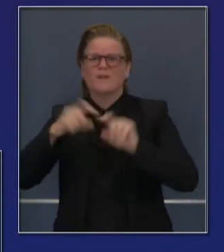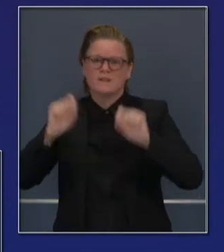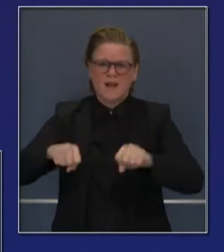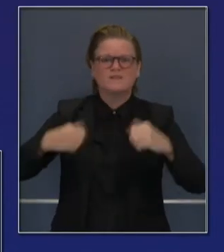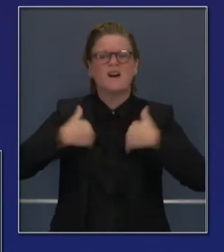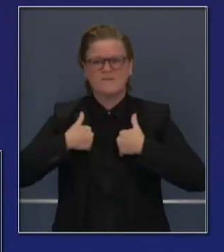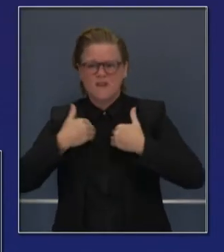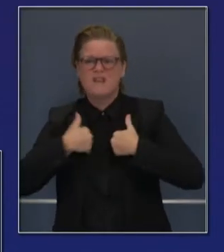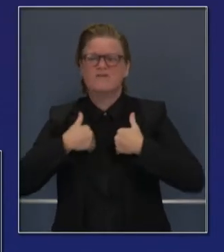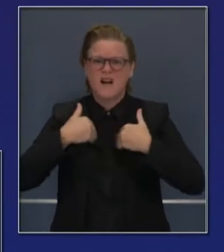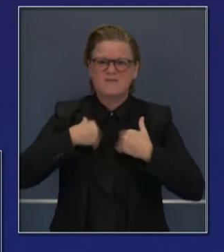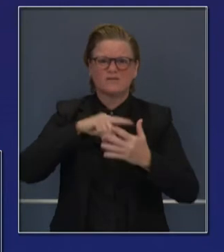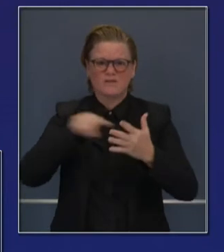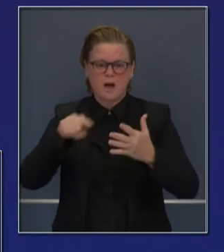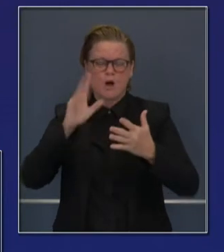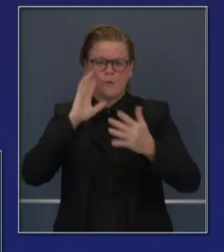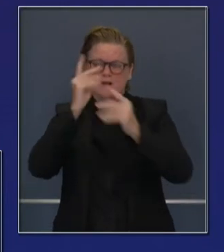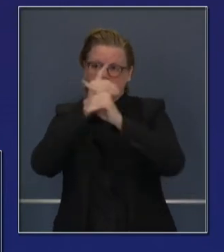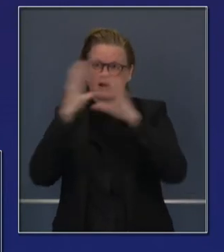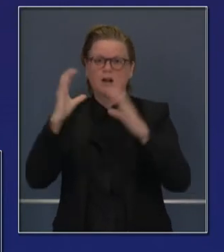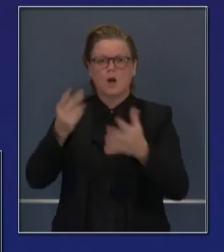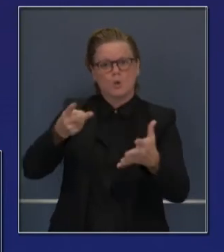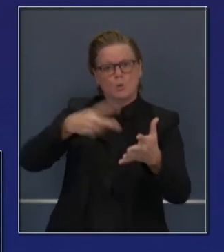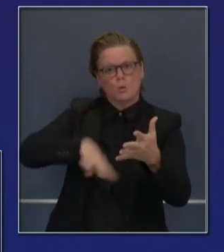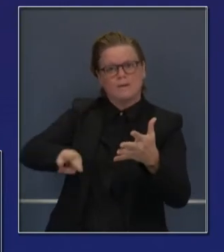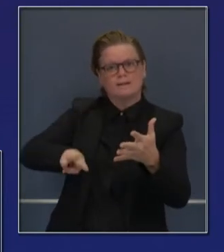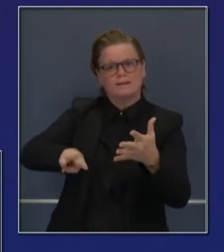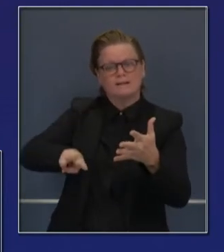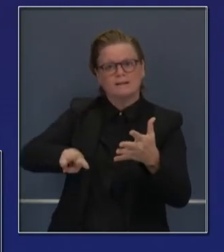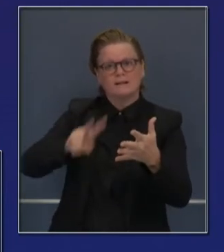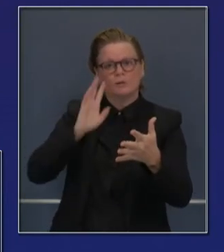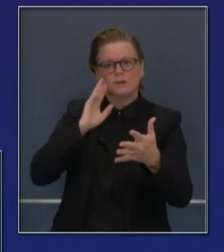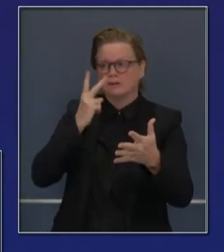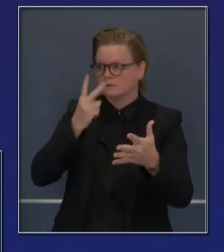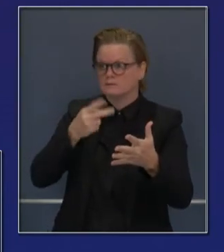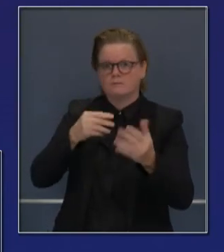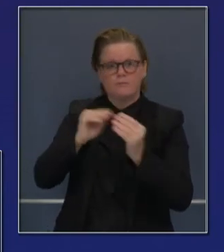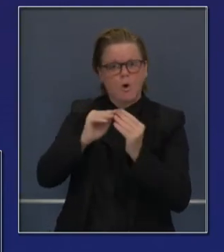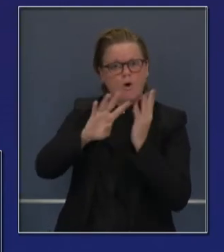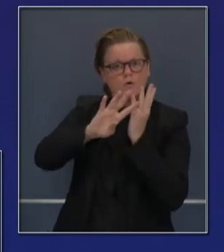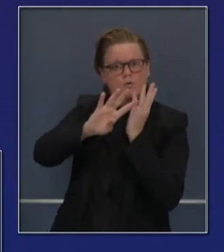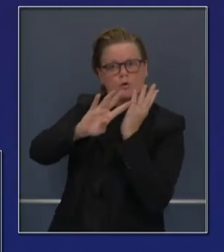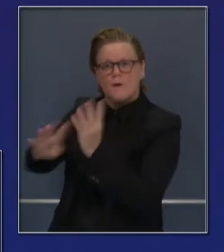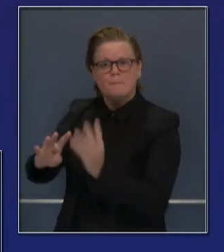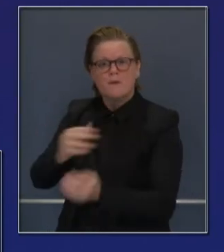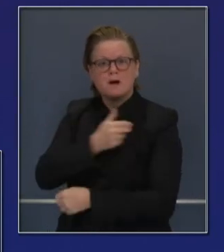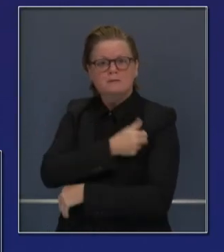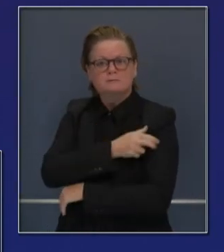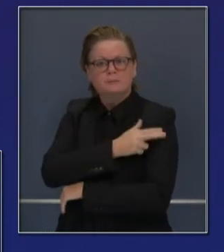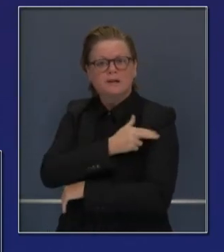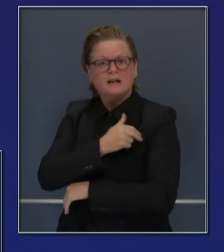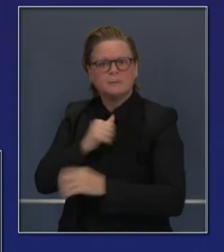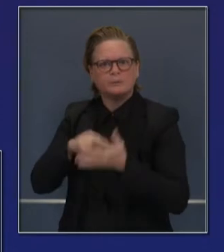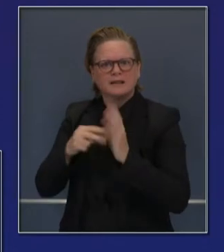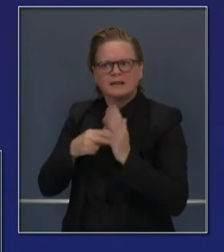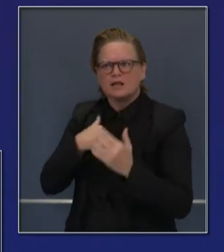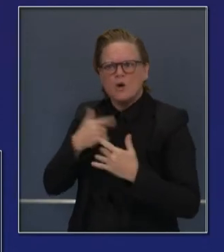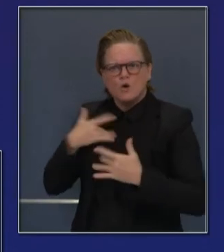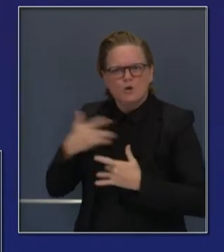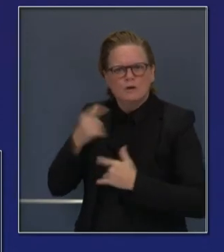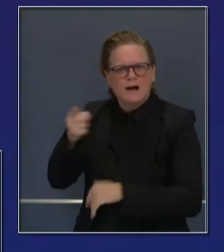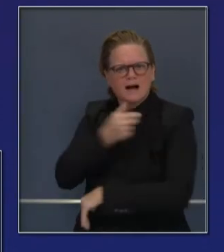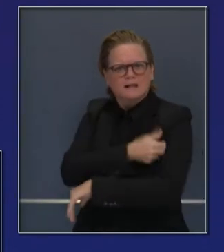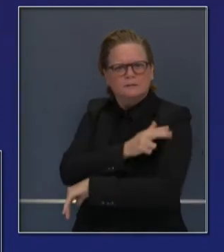had a case level of 18,000 plus cases in the state, what that tells us is that's not yet impacted